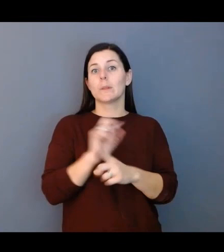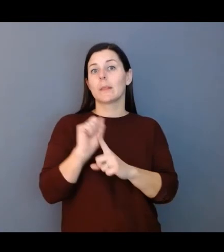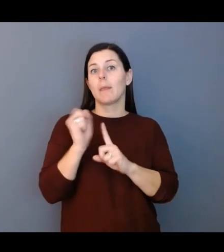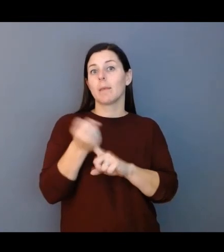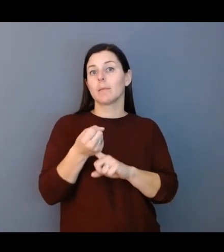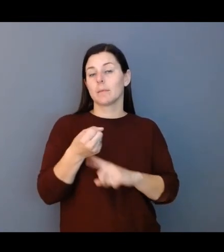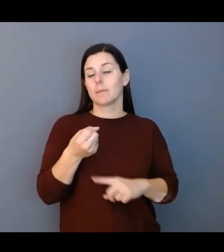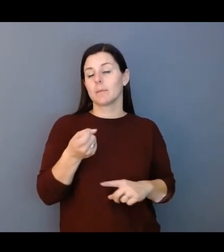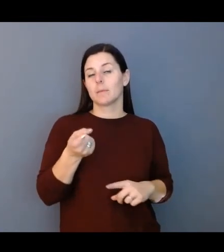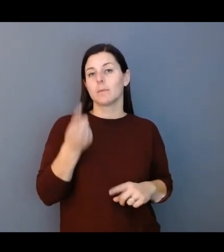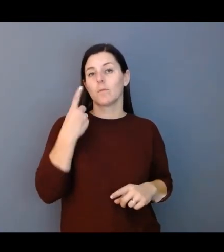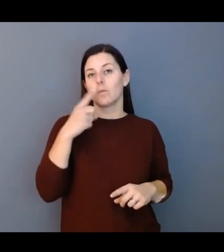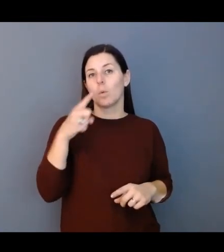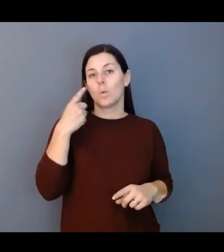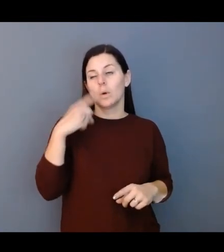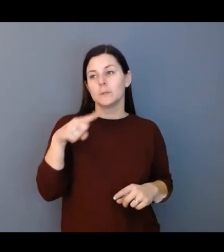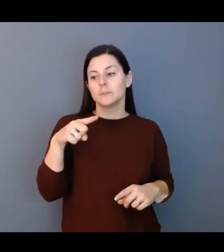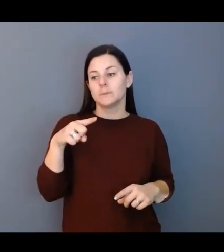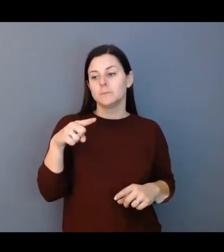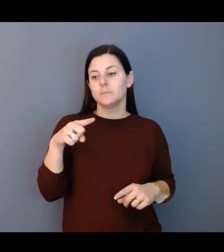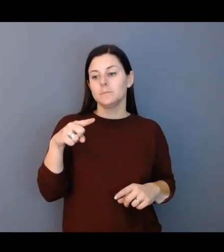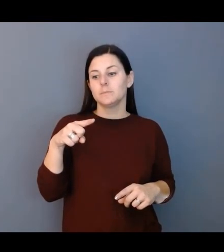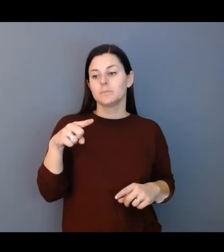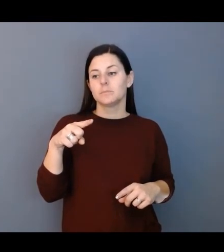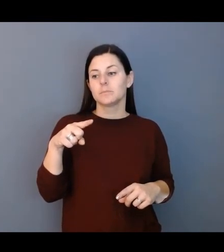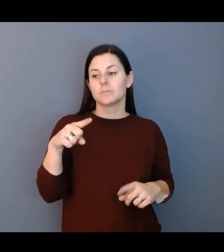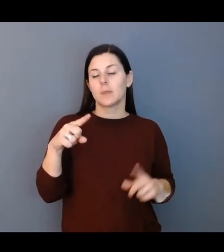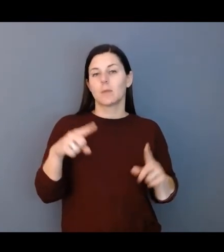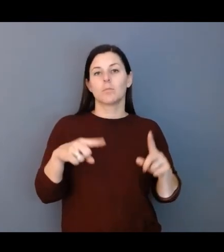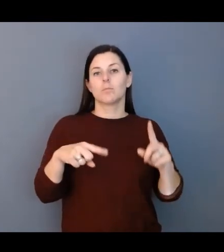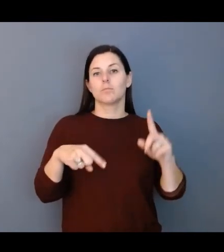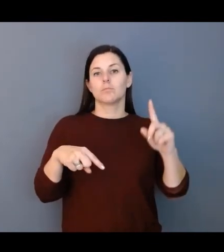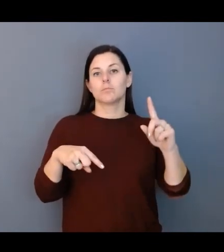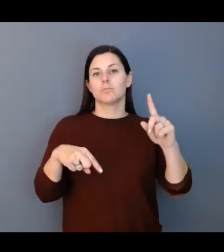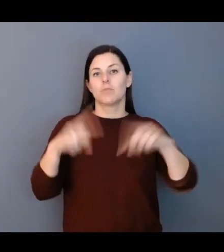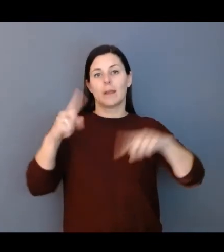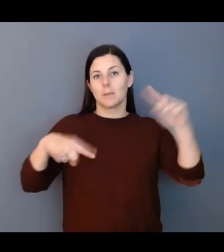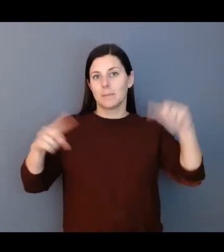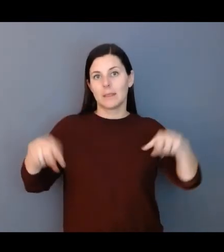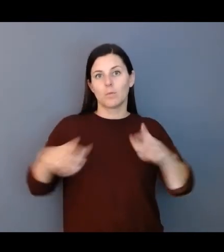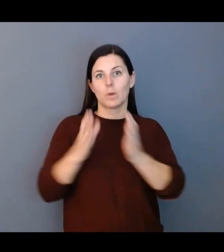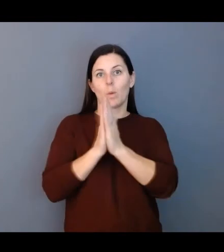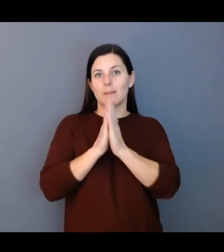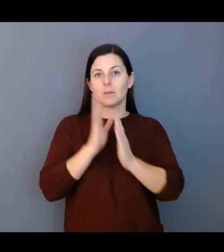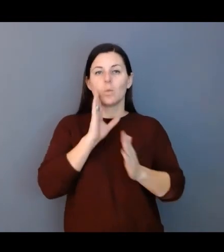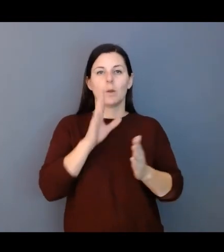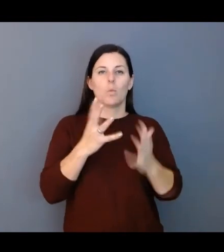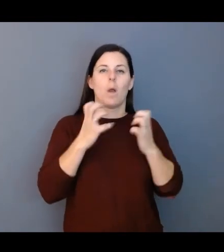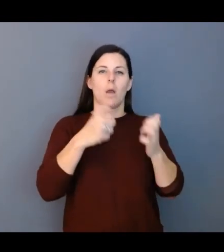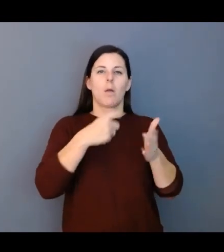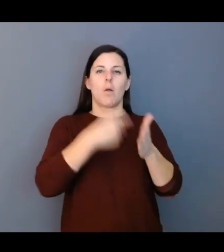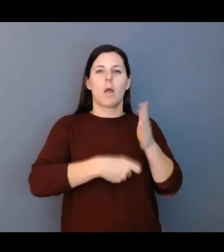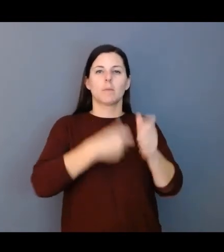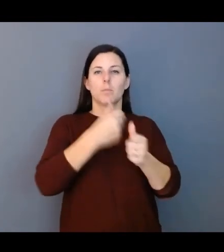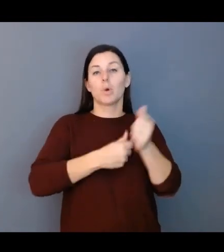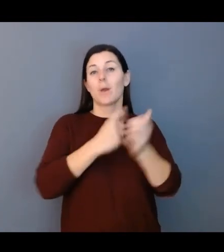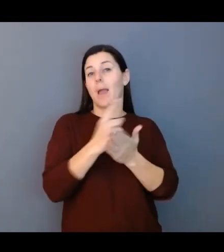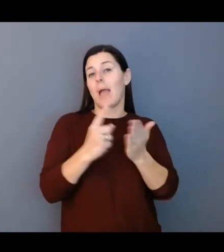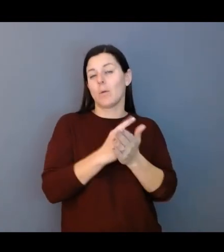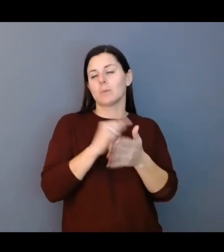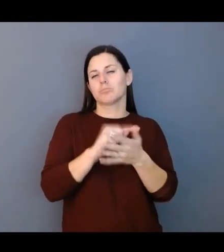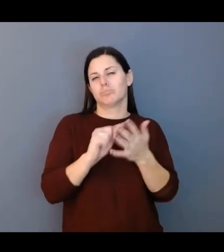a use case that that has a request randomly, then you would be looking at cost per